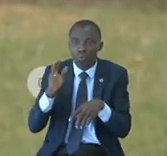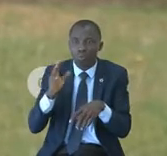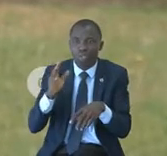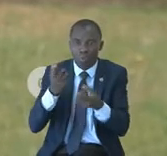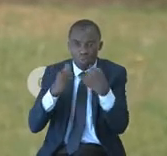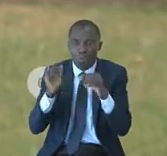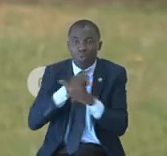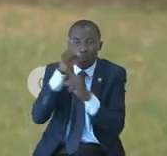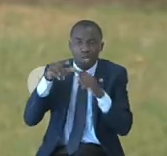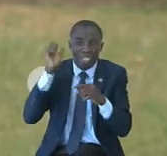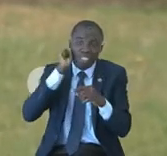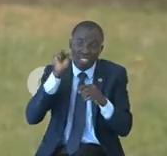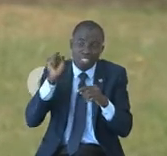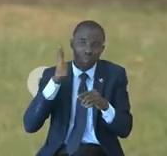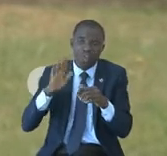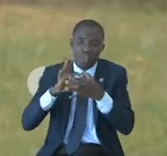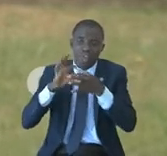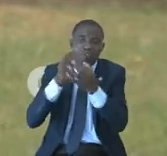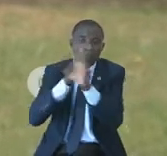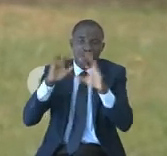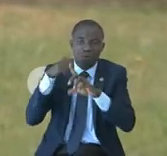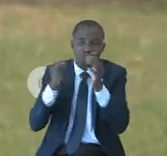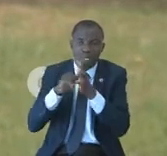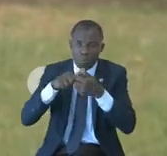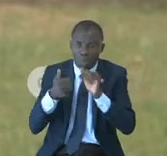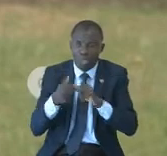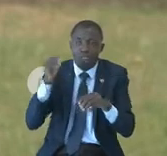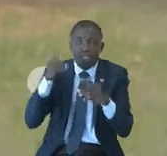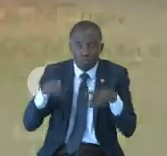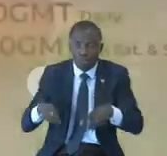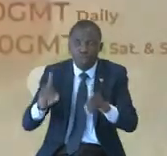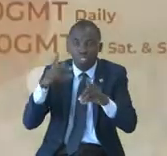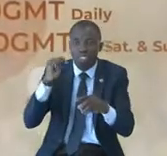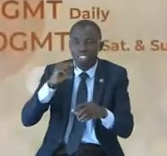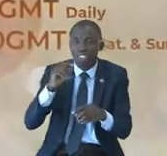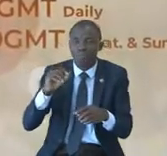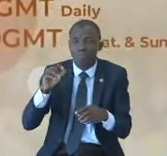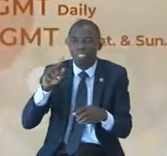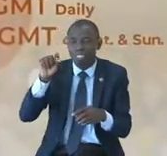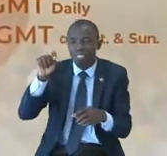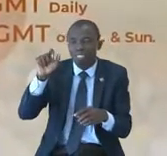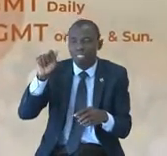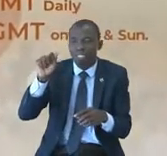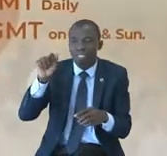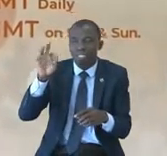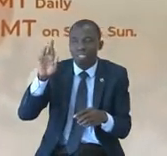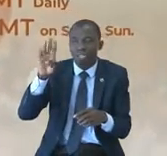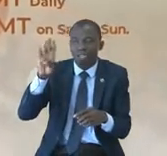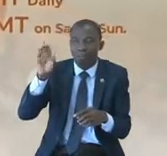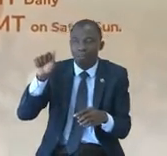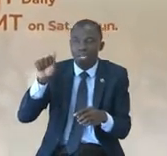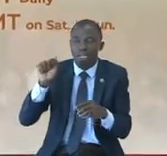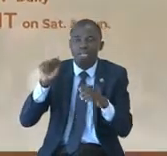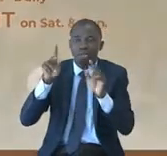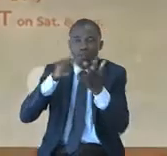problem. So during the Jalingo Crusade, on the second day of that Jalingo Crusade, as the